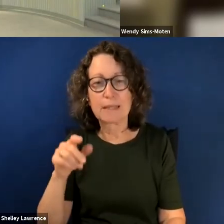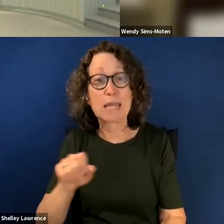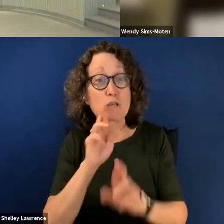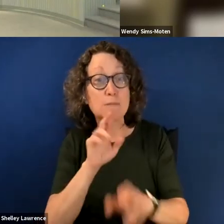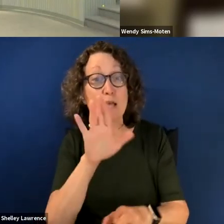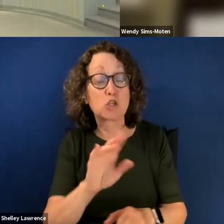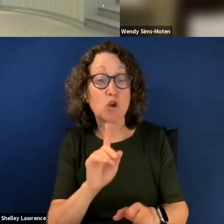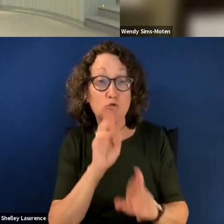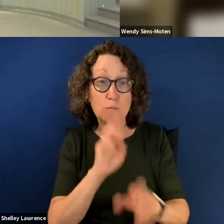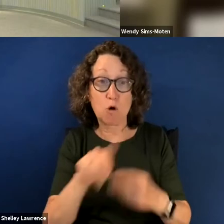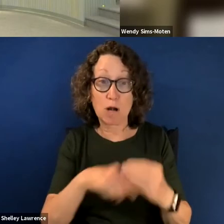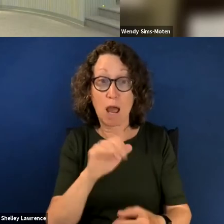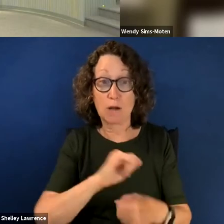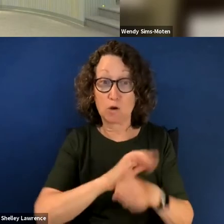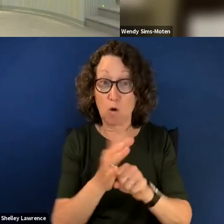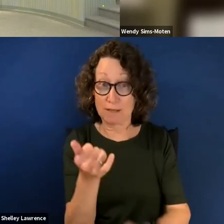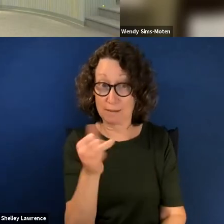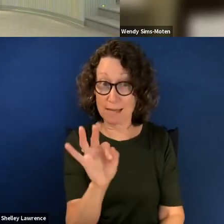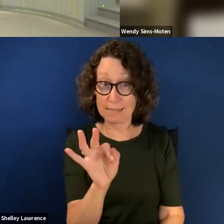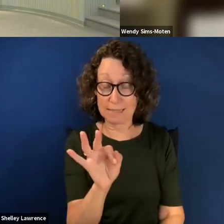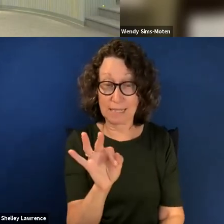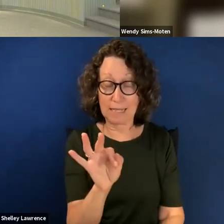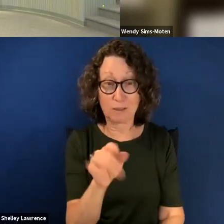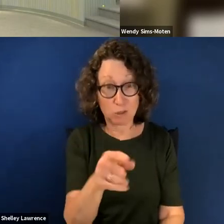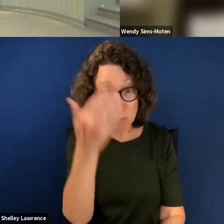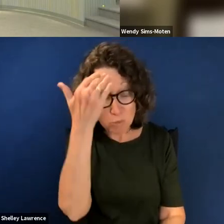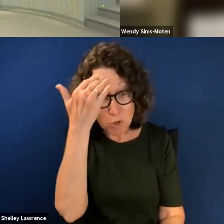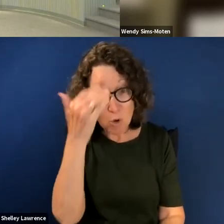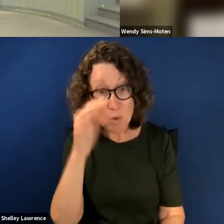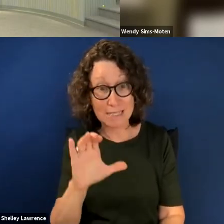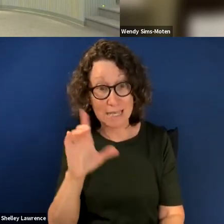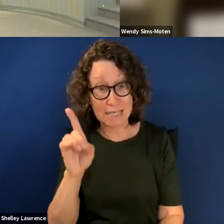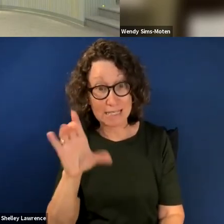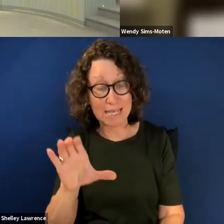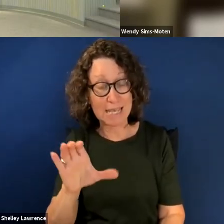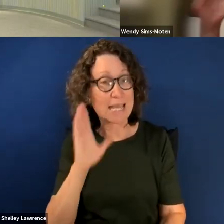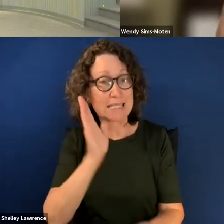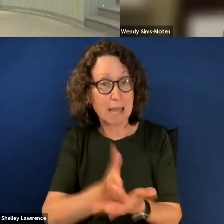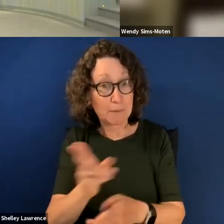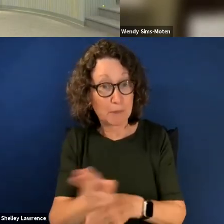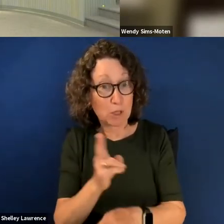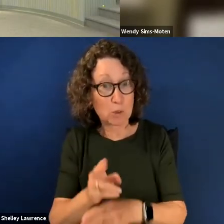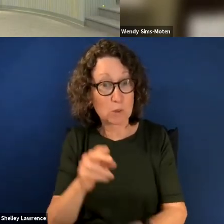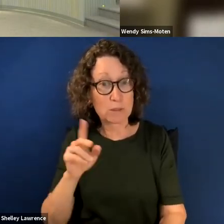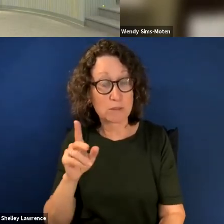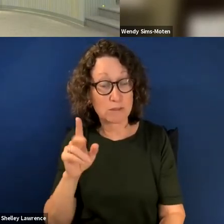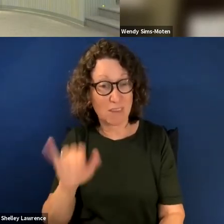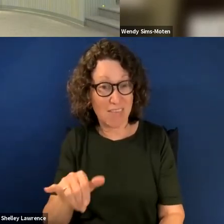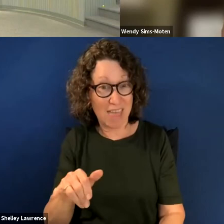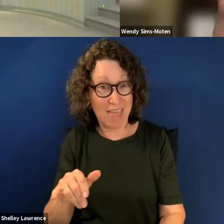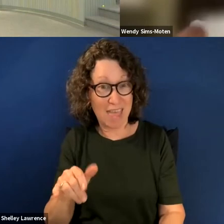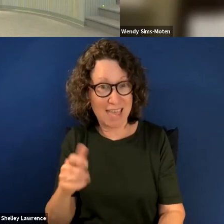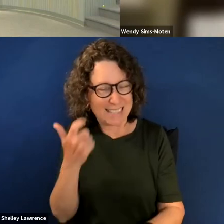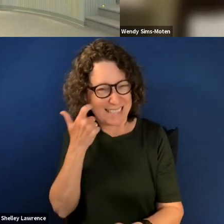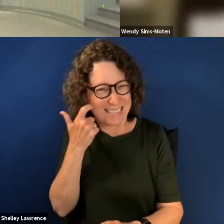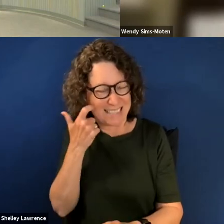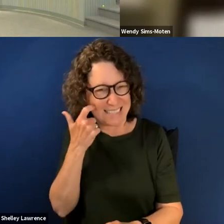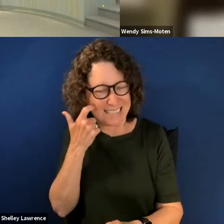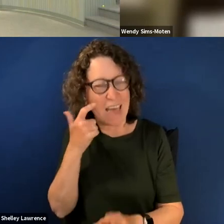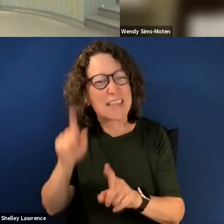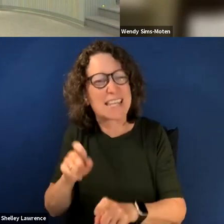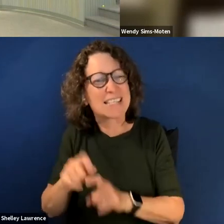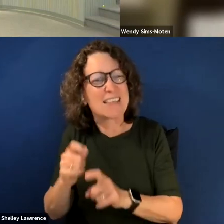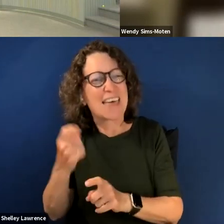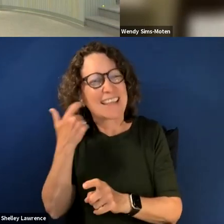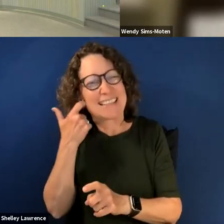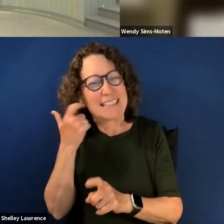your report on COVID-19, do you know that the CDC is discontinuing the use of PCR as the previous speaker talked